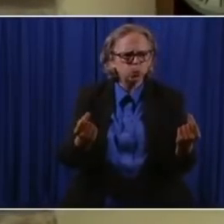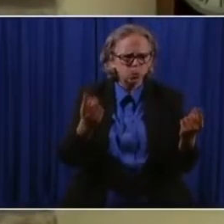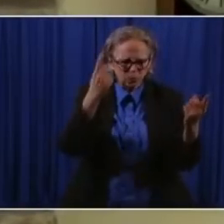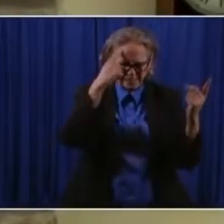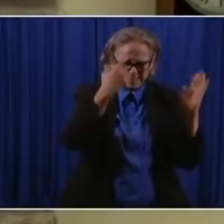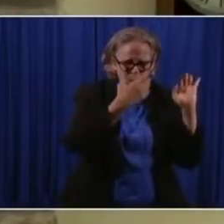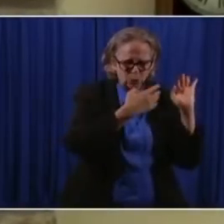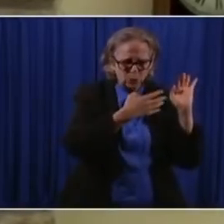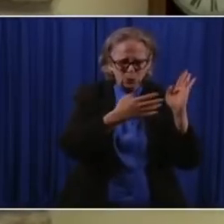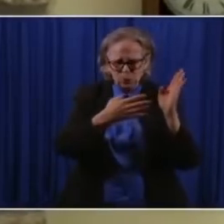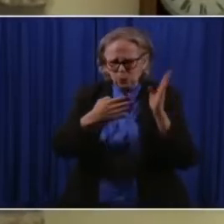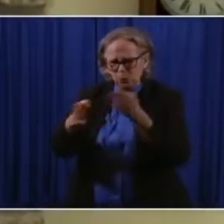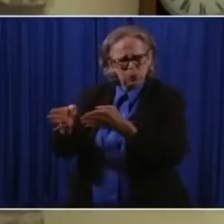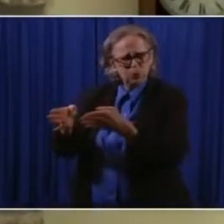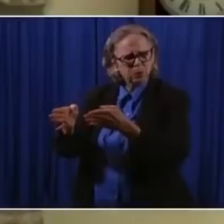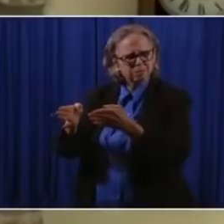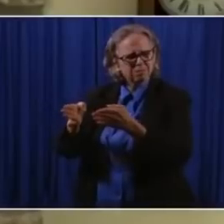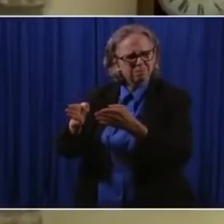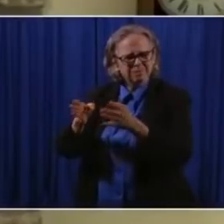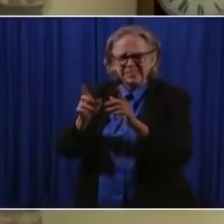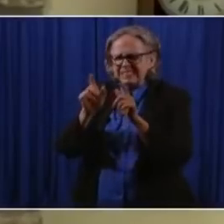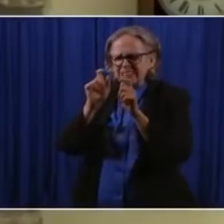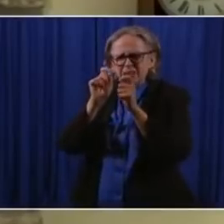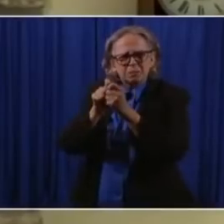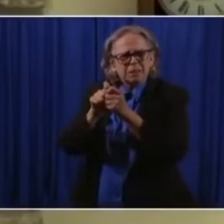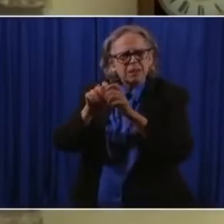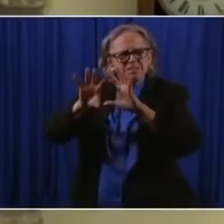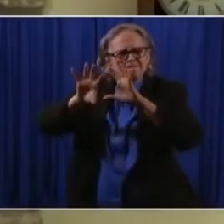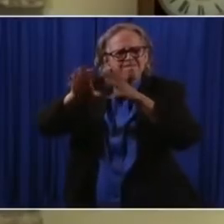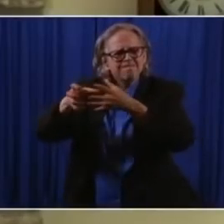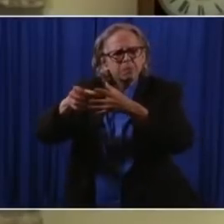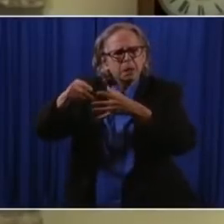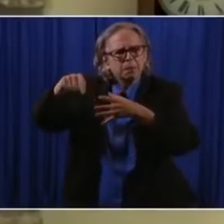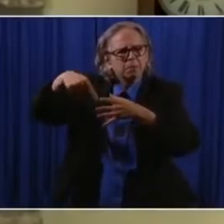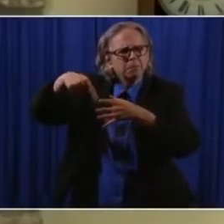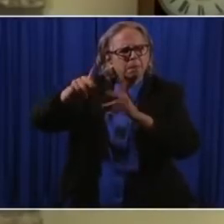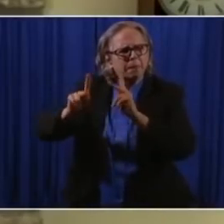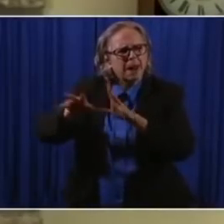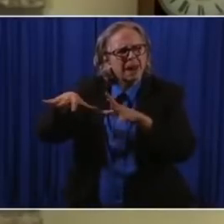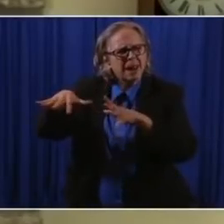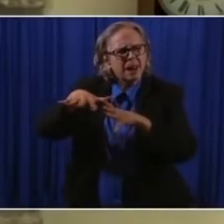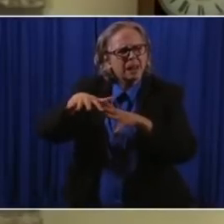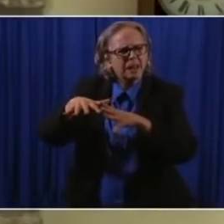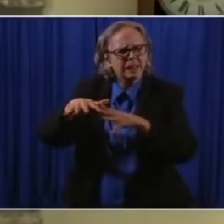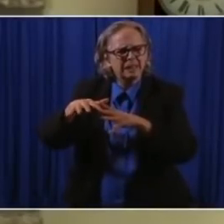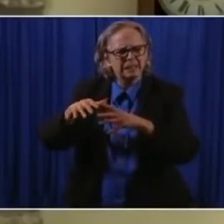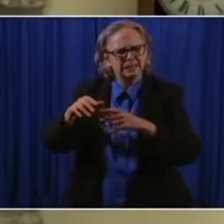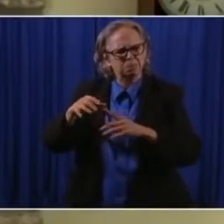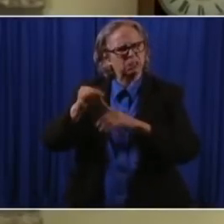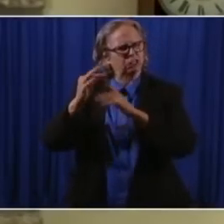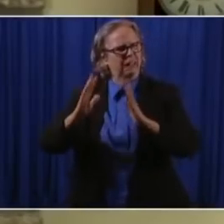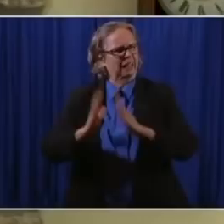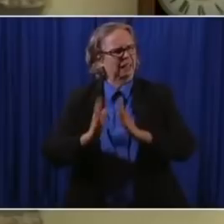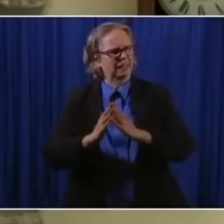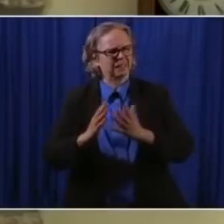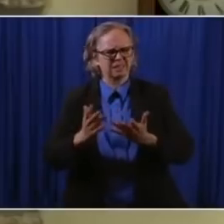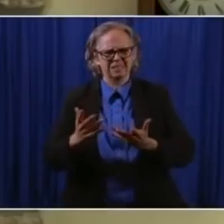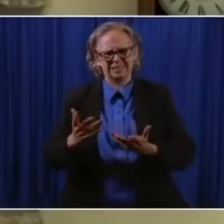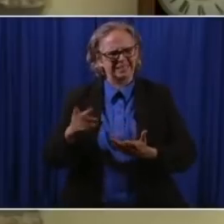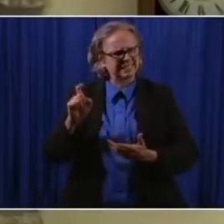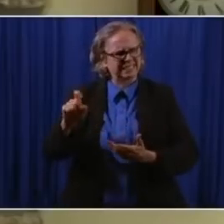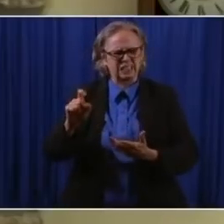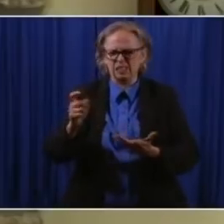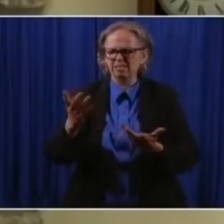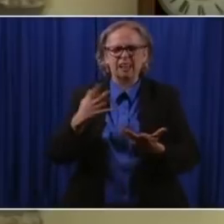again, relatively small number of people in our cities, in our communities, who carry out this violence week after